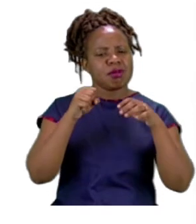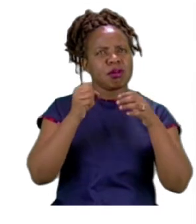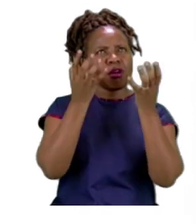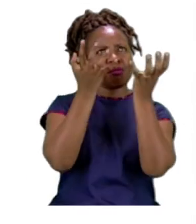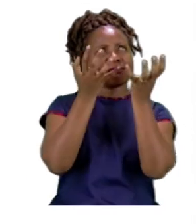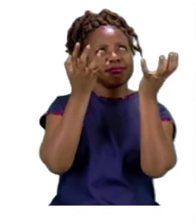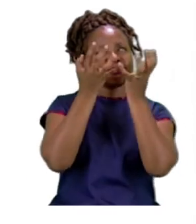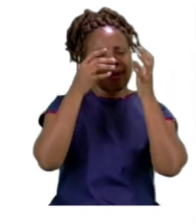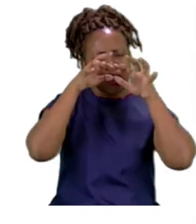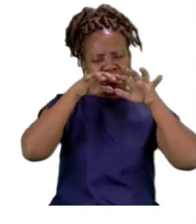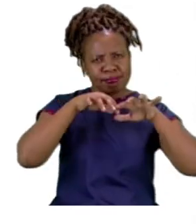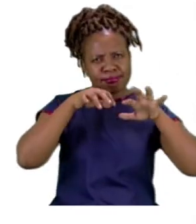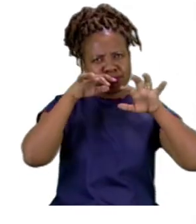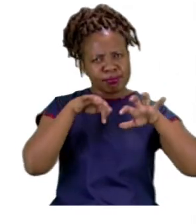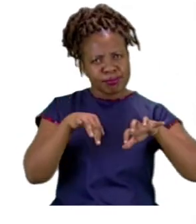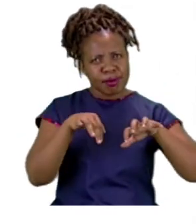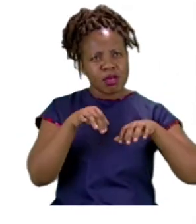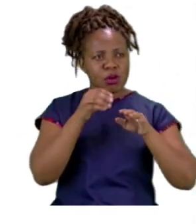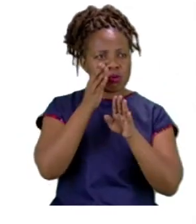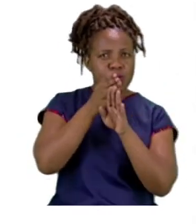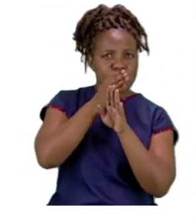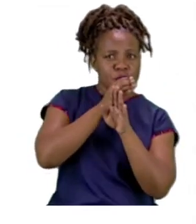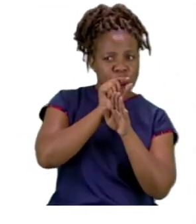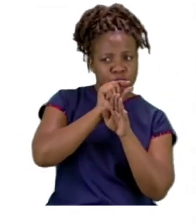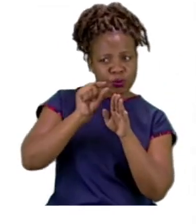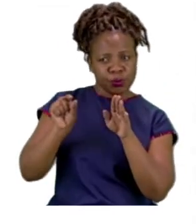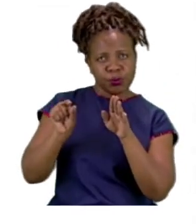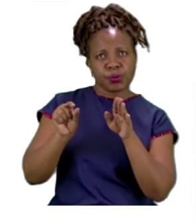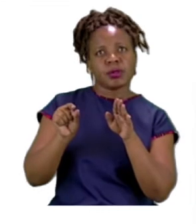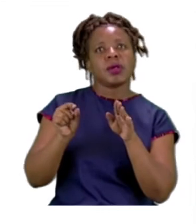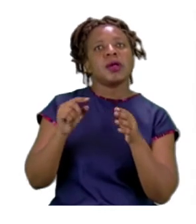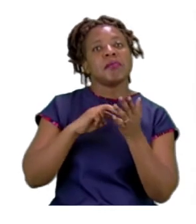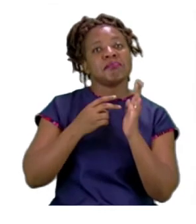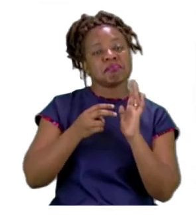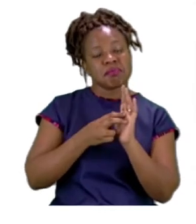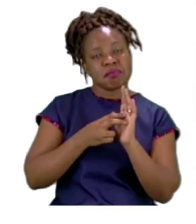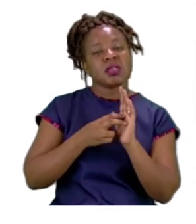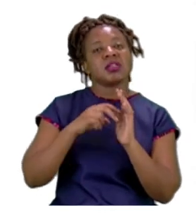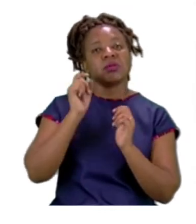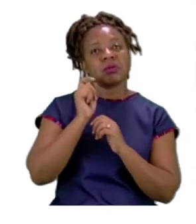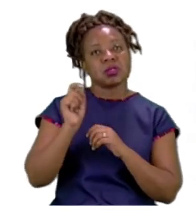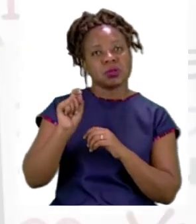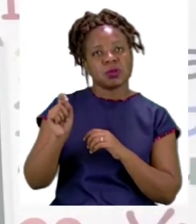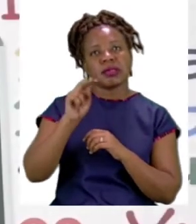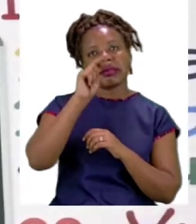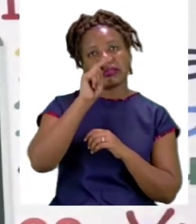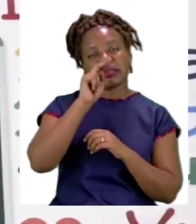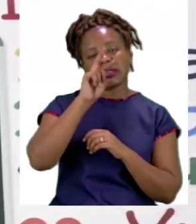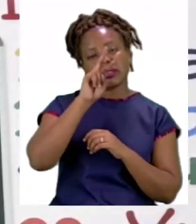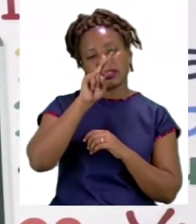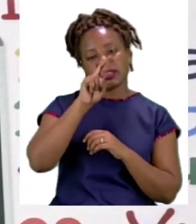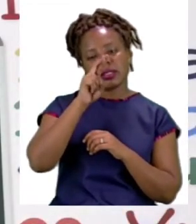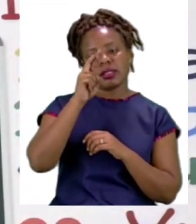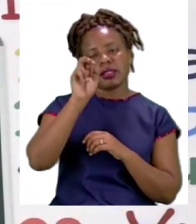going to fill in our word rain going across. And I'm going to show you how to do it. Now remember, the